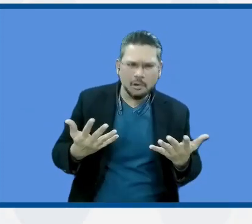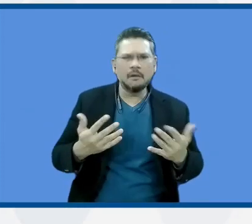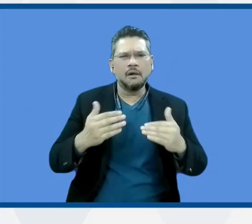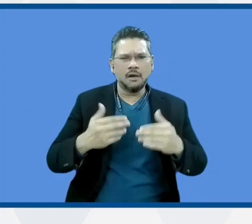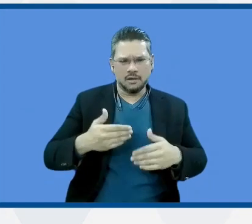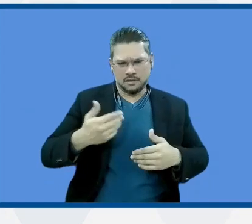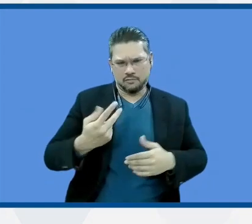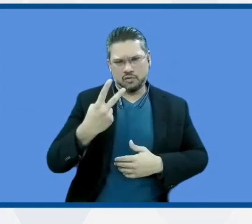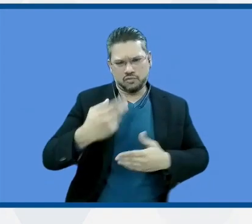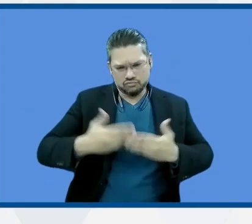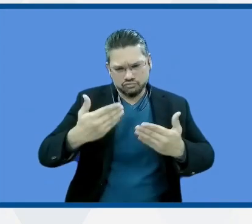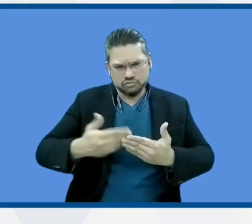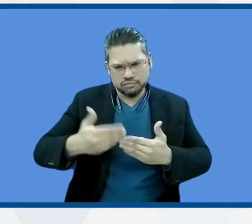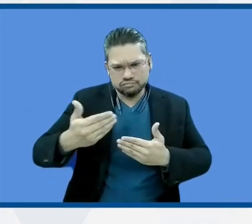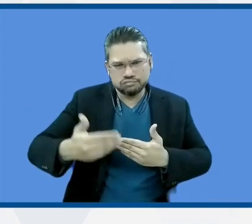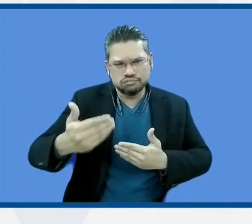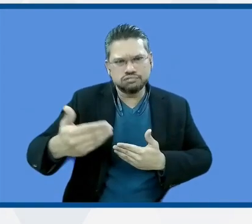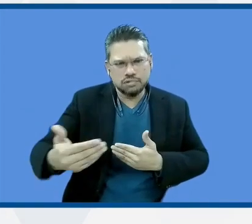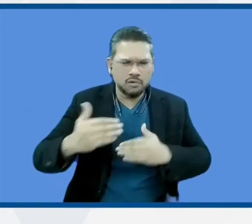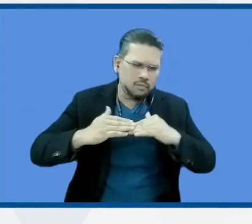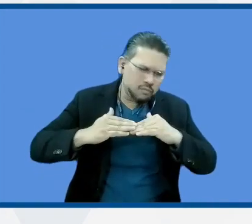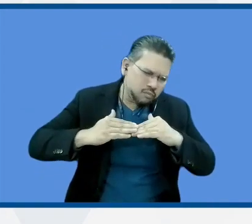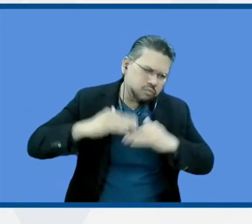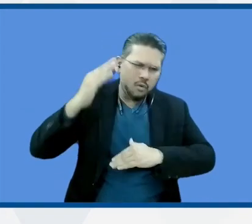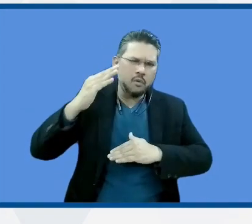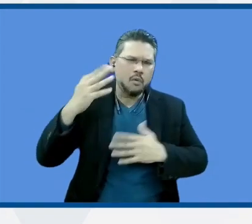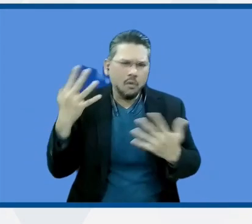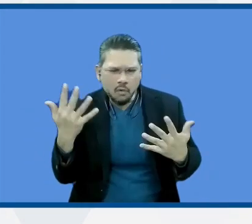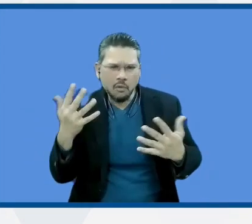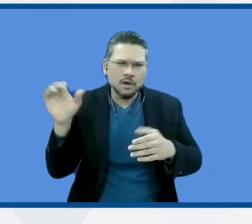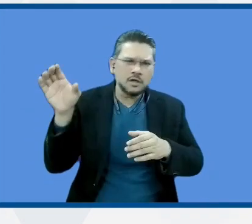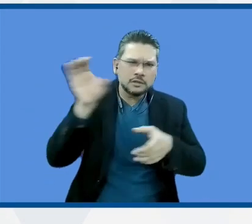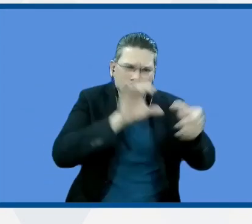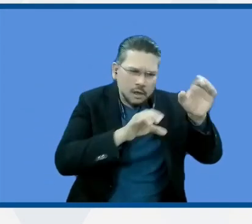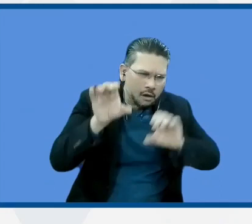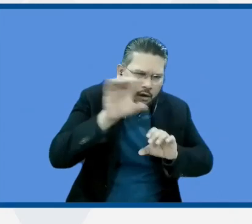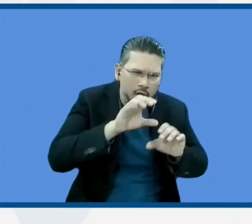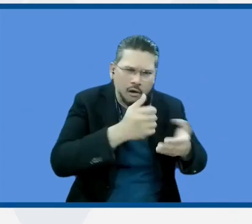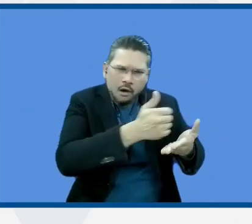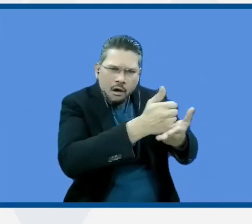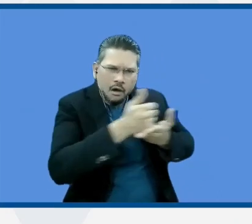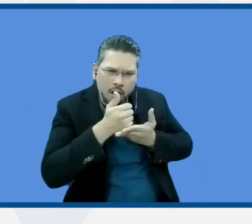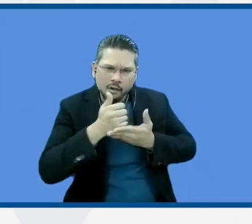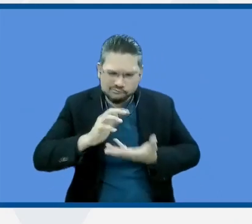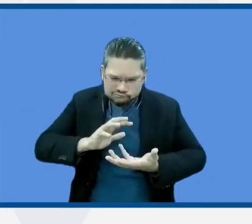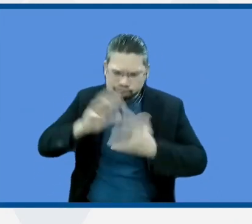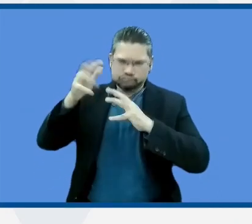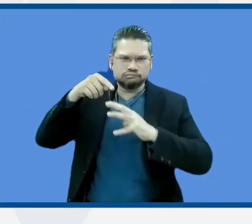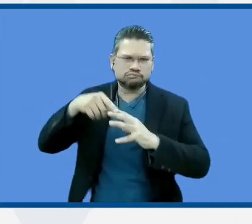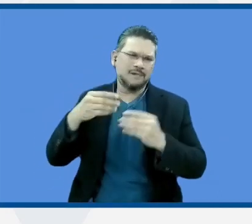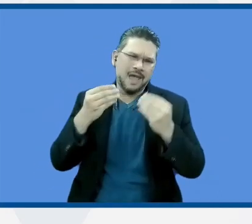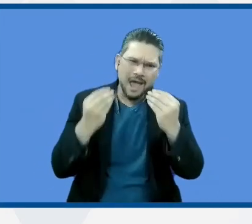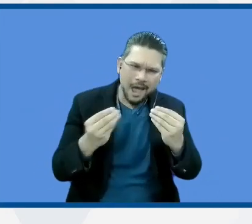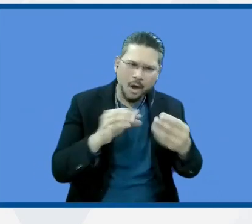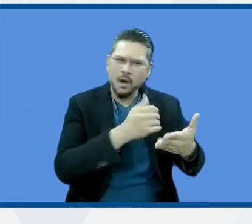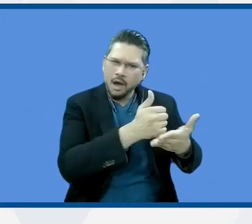the science will be able to help us with disasters. This is very important for our region. All